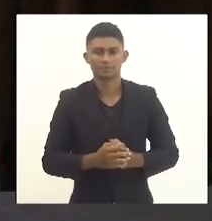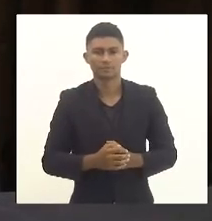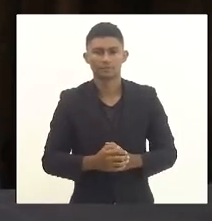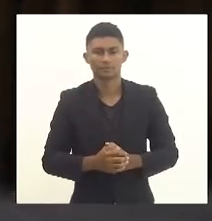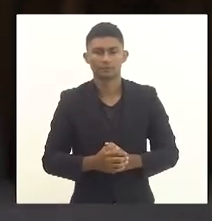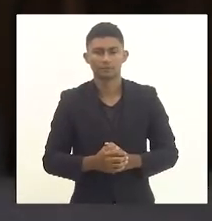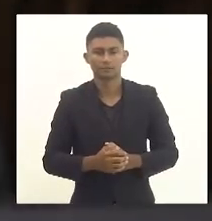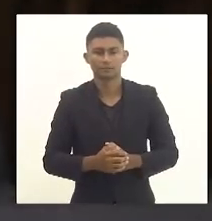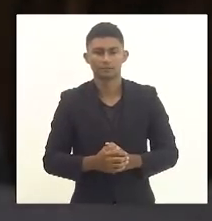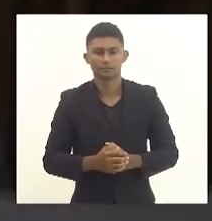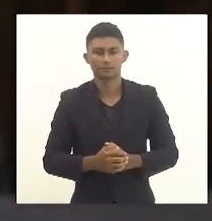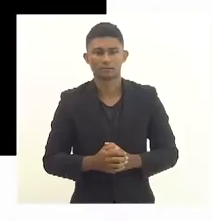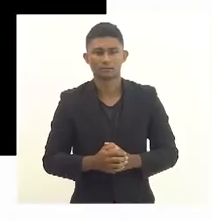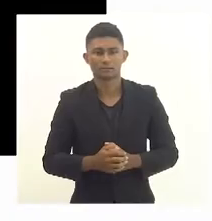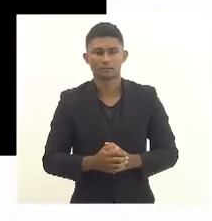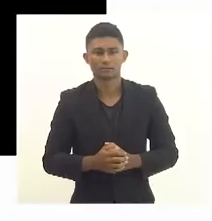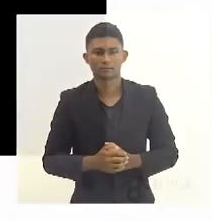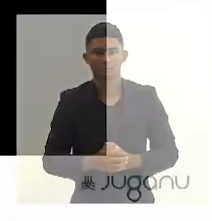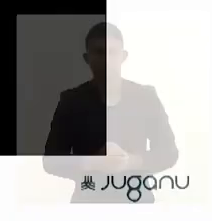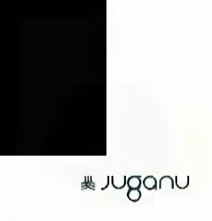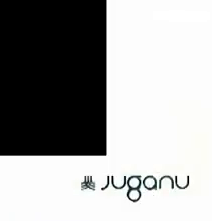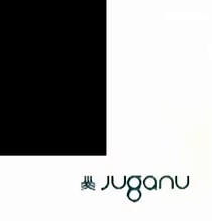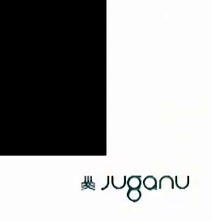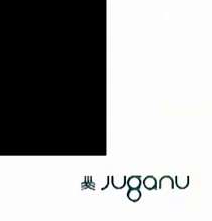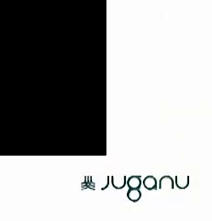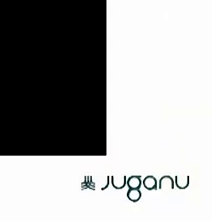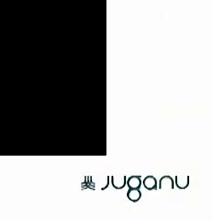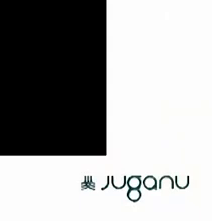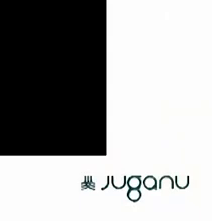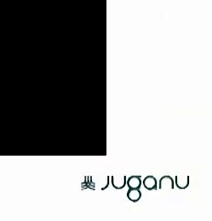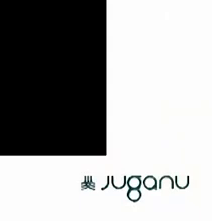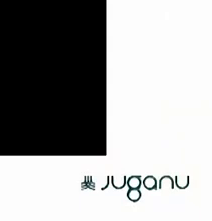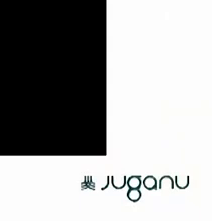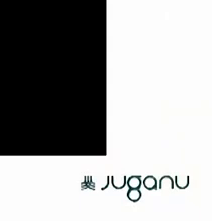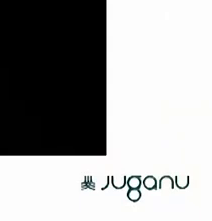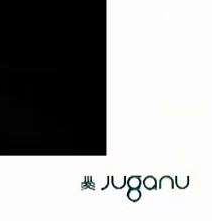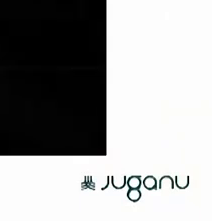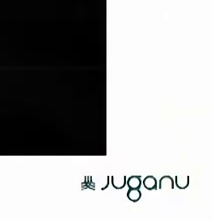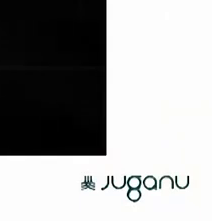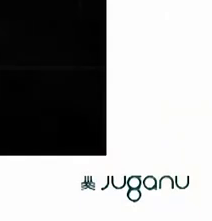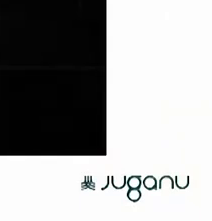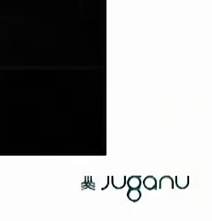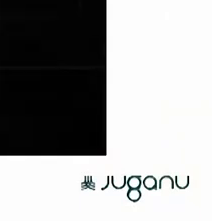Have you ever wondered how a revolution feels?